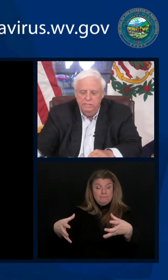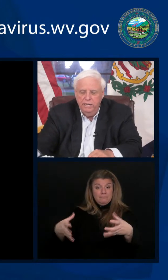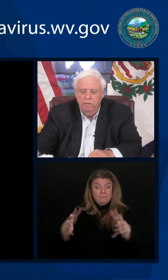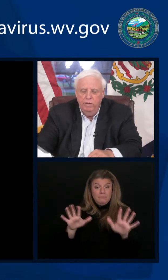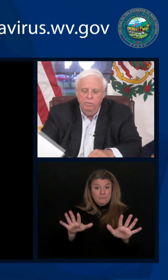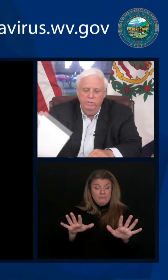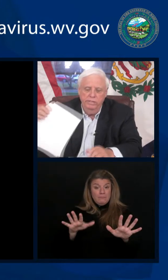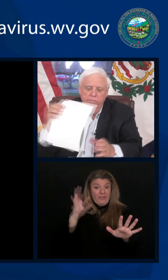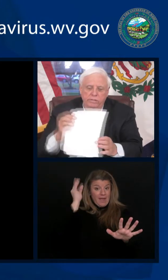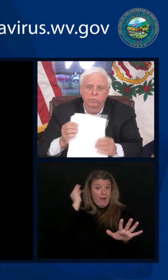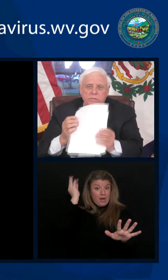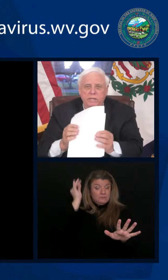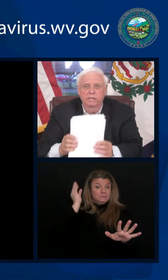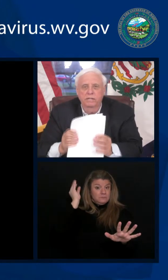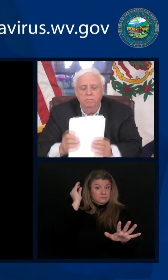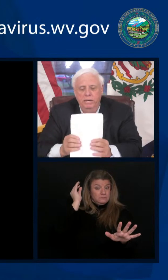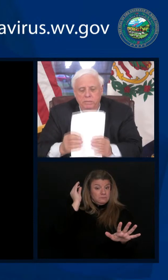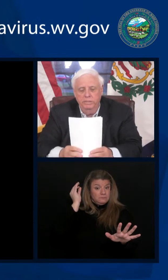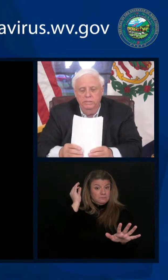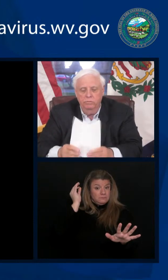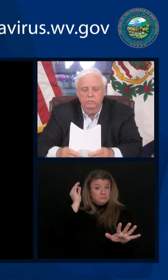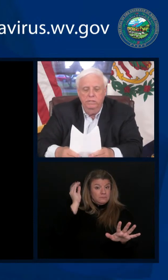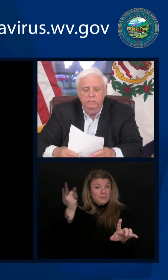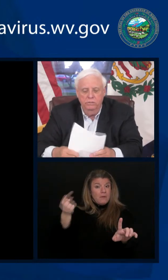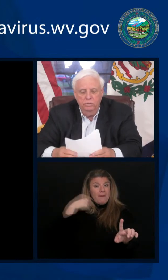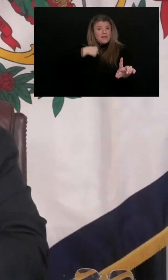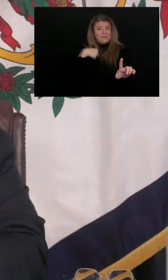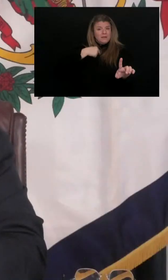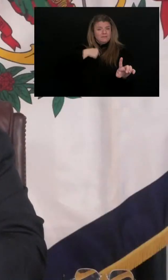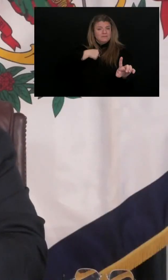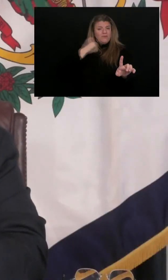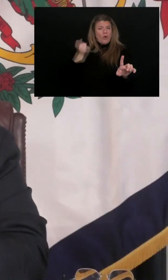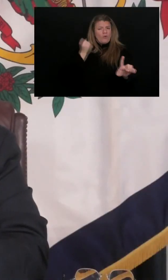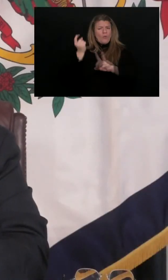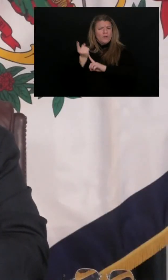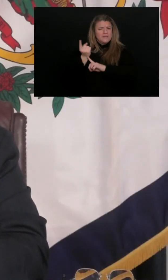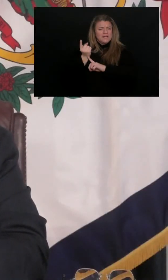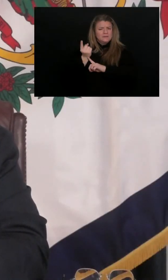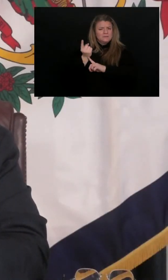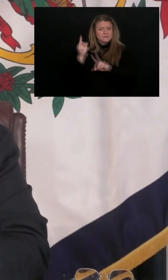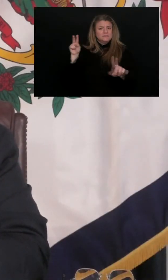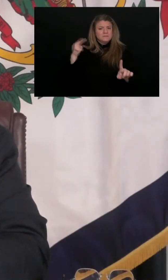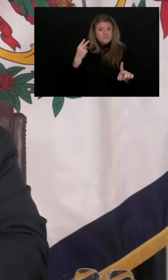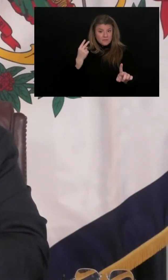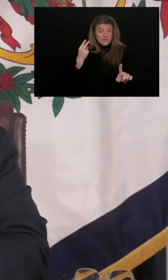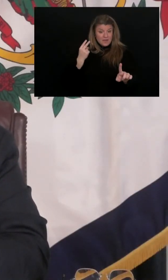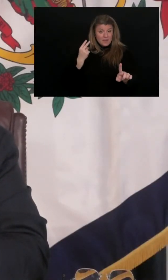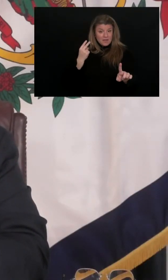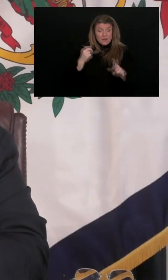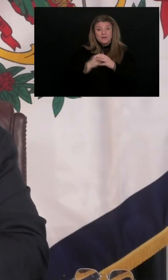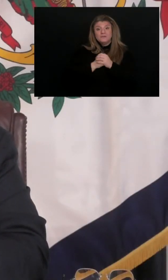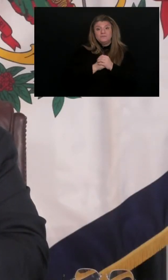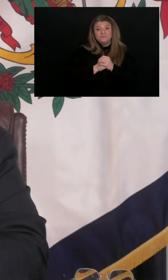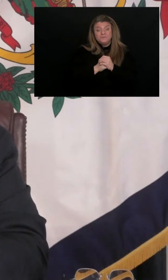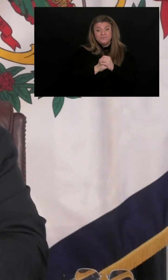just stay right with this just 1 second. Come back to me just 1 second, Jordan. Now, just think about this.